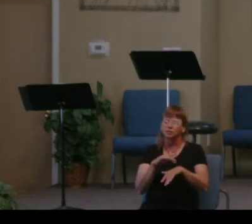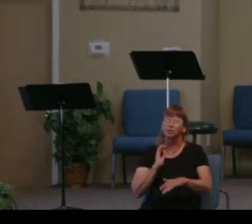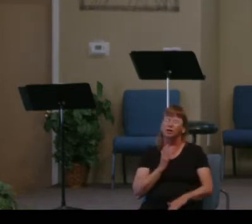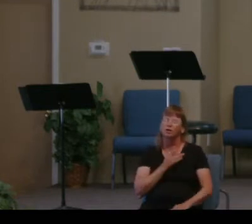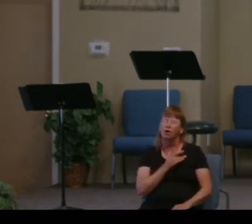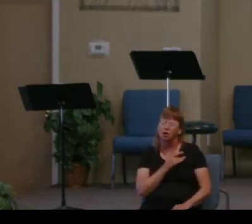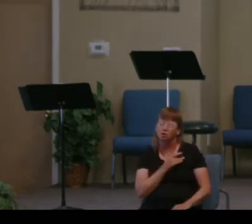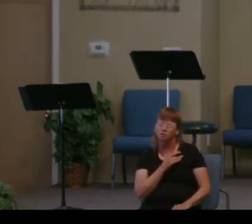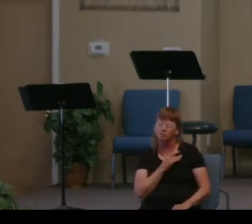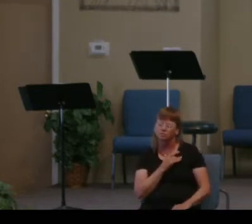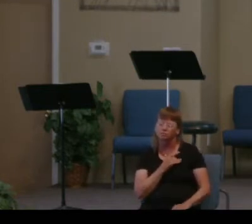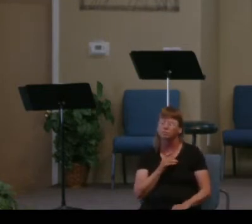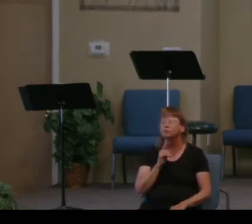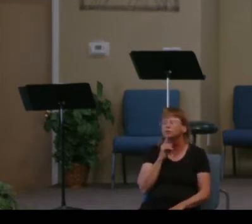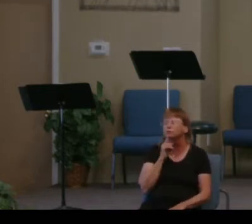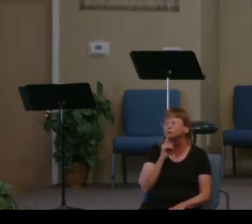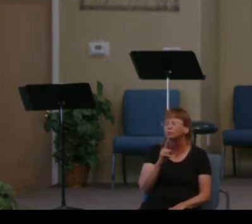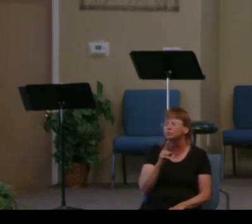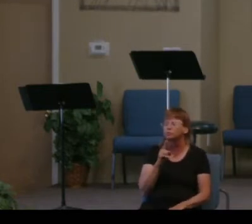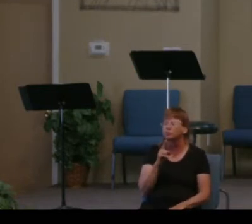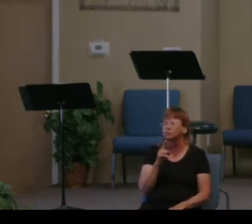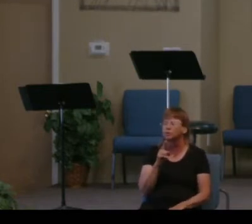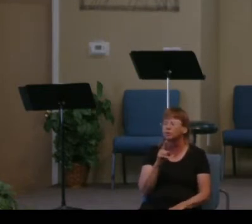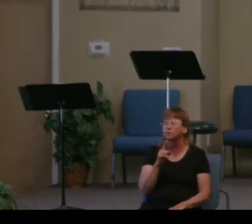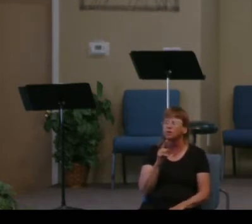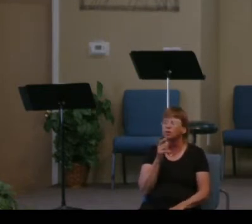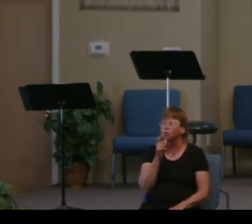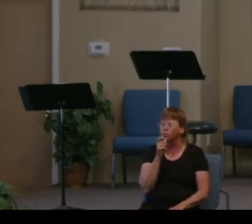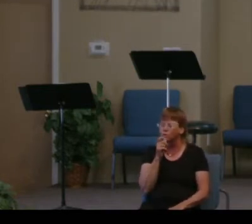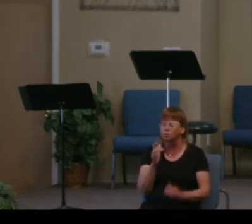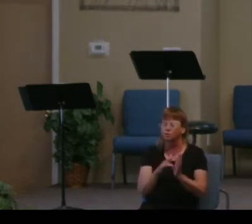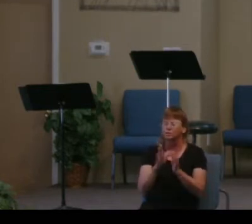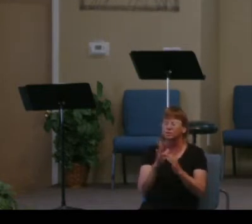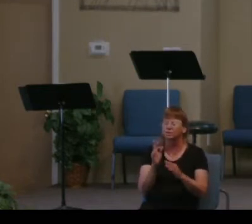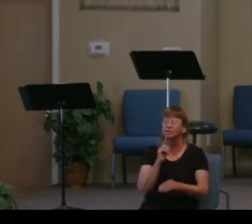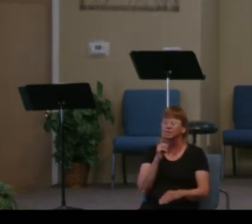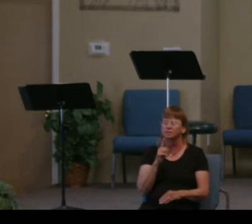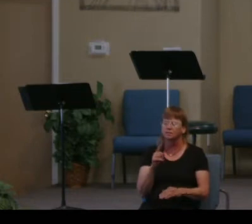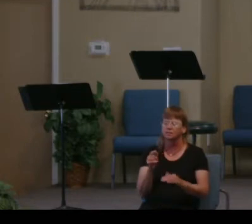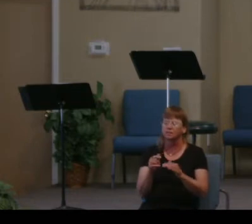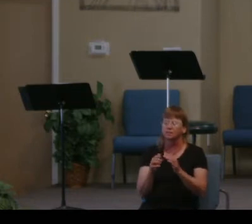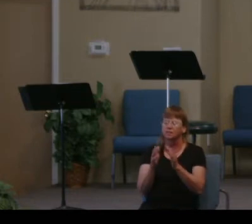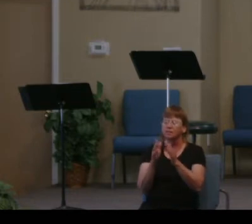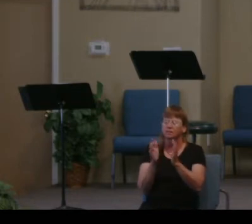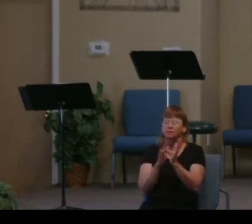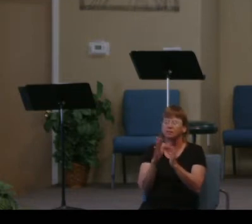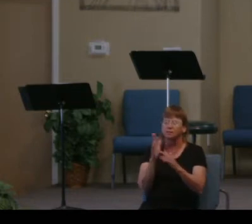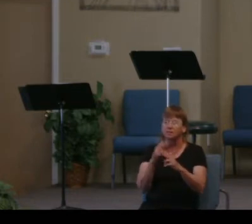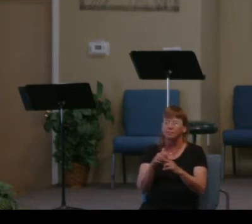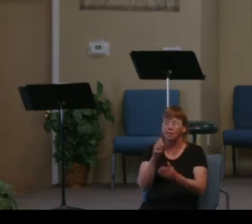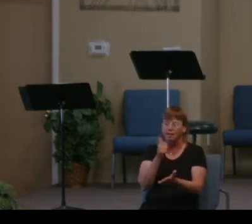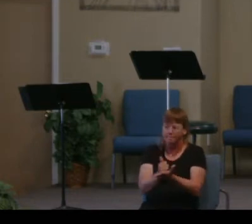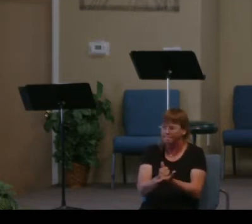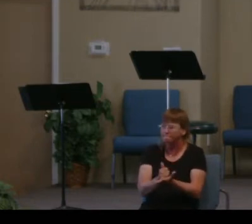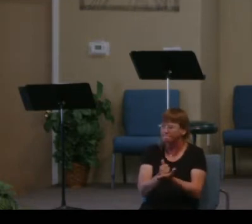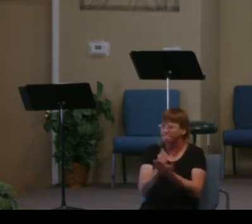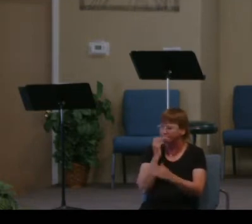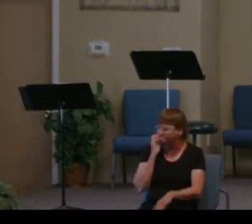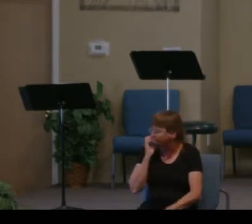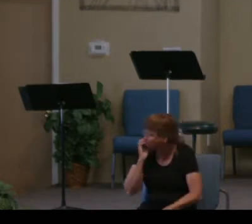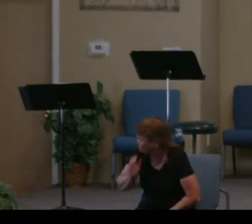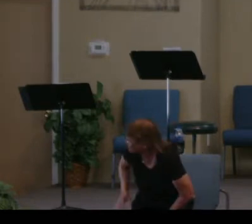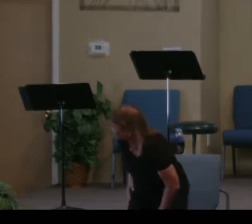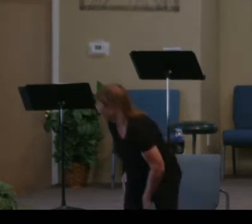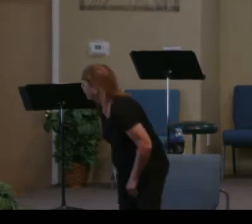reality and the truth of who Jesus Christ is. And I pray this in Jesus' name. Amen. Go ahead and be seated.